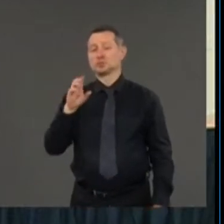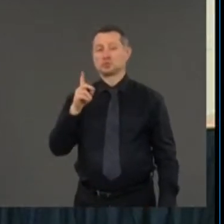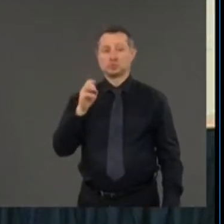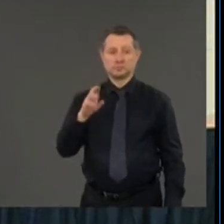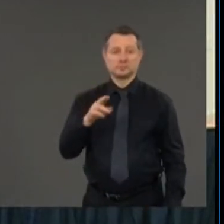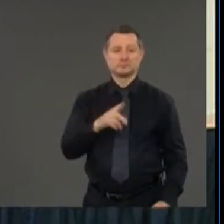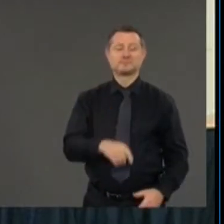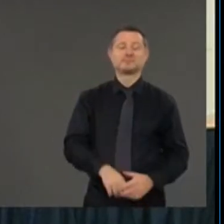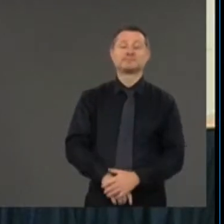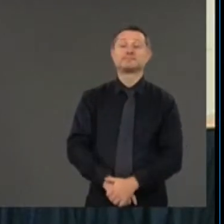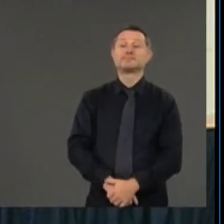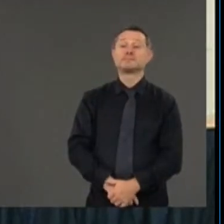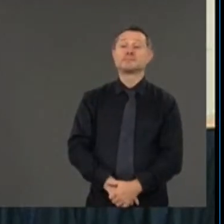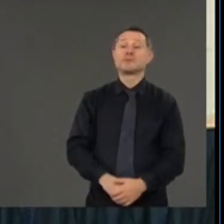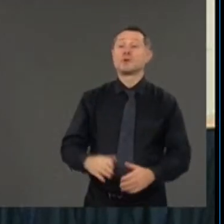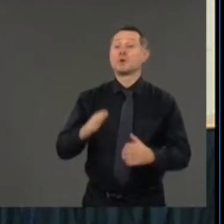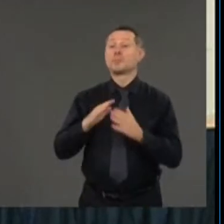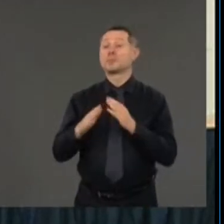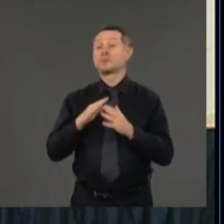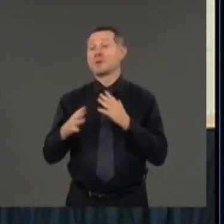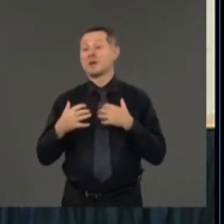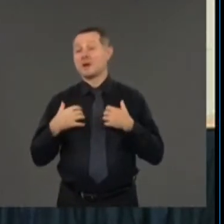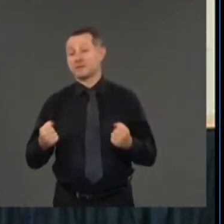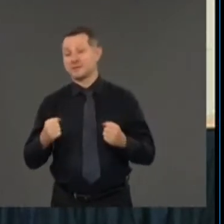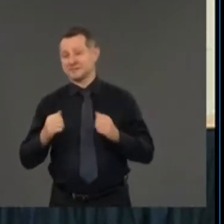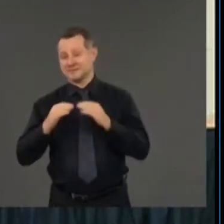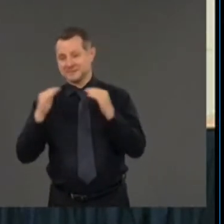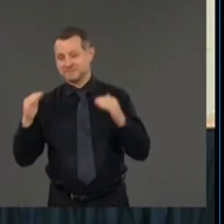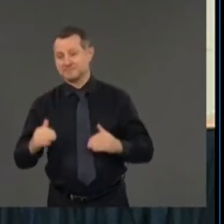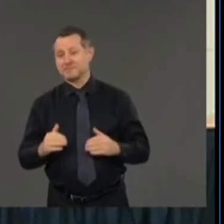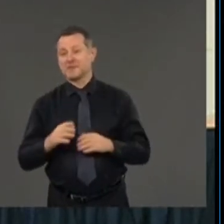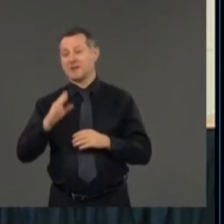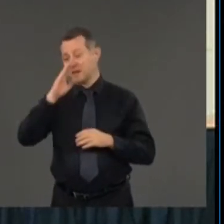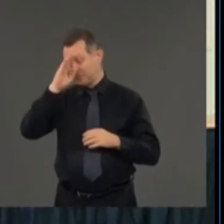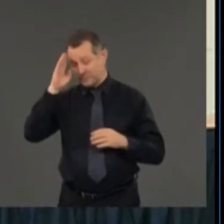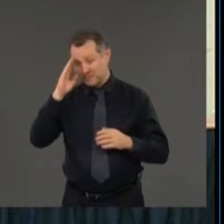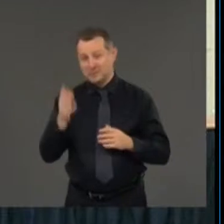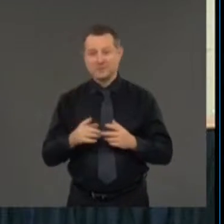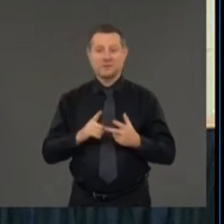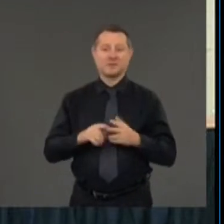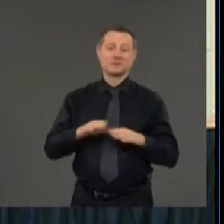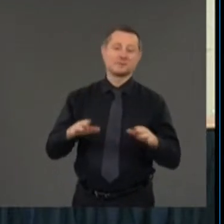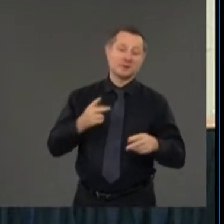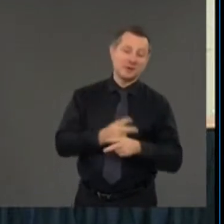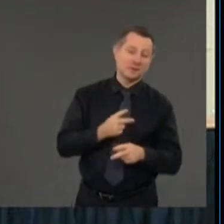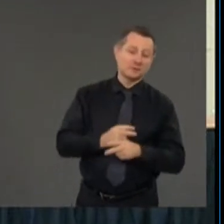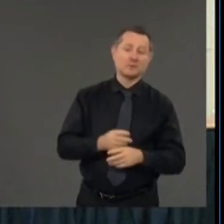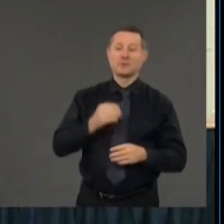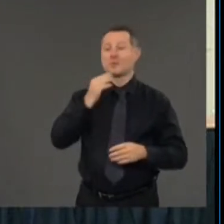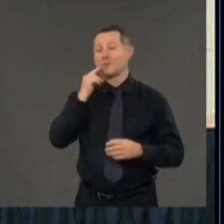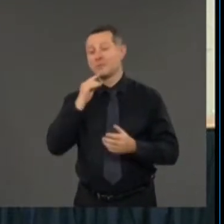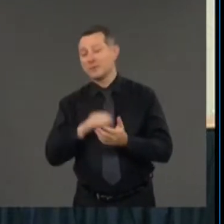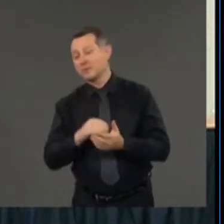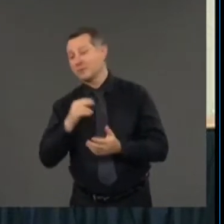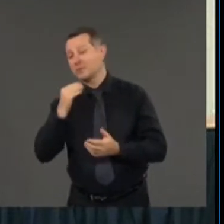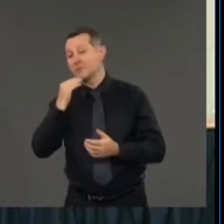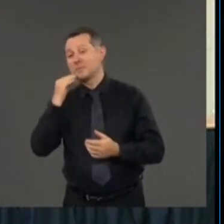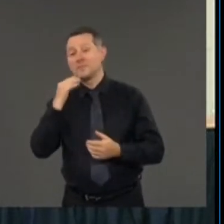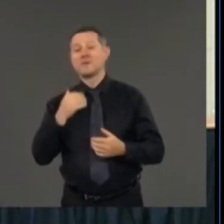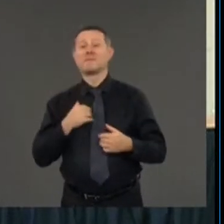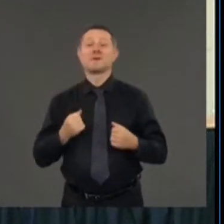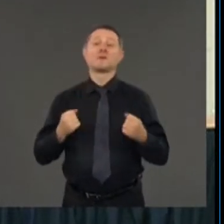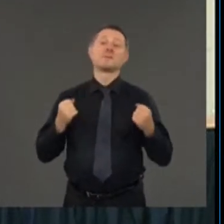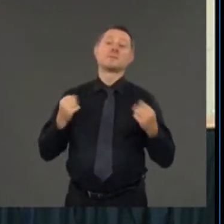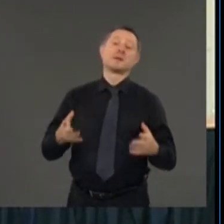health systems, hospitals, and post-acute care facilities of all types, including nursing homes, have a very long history of